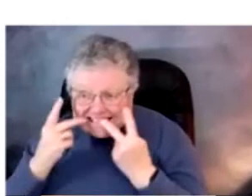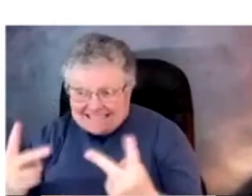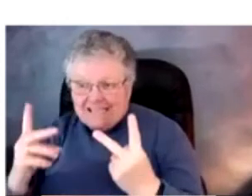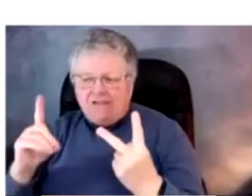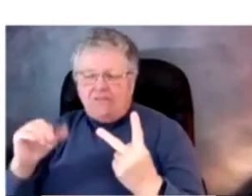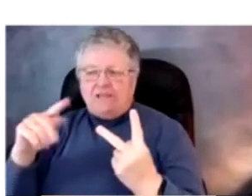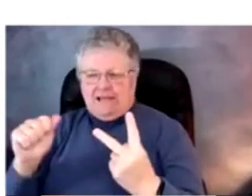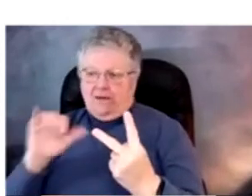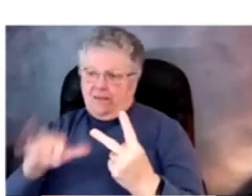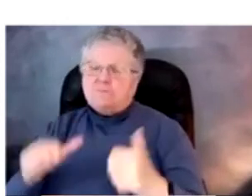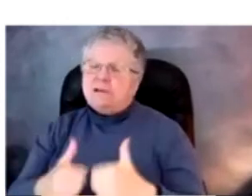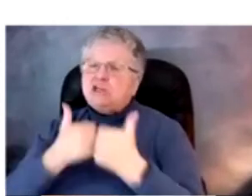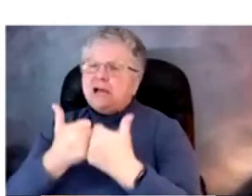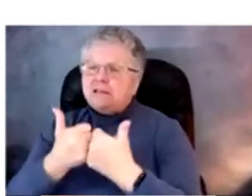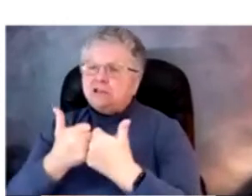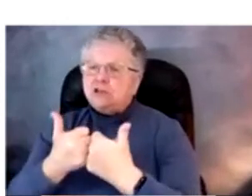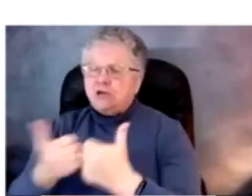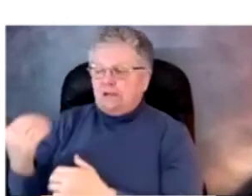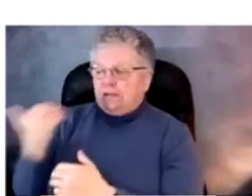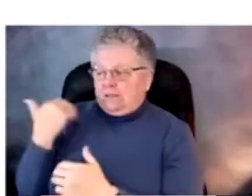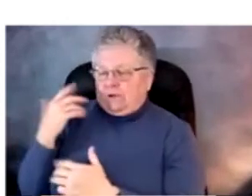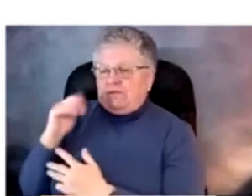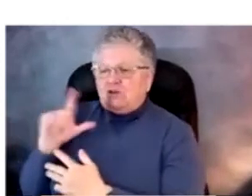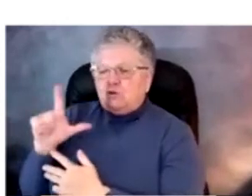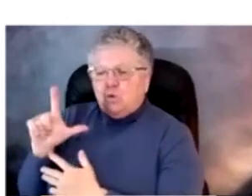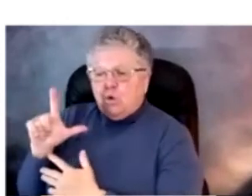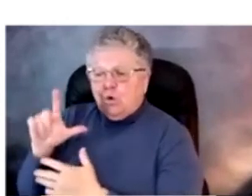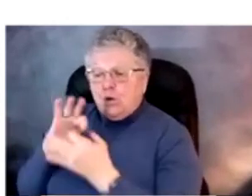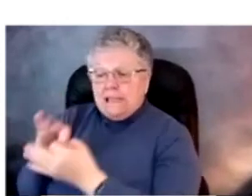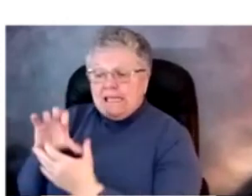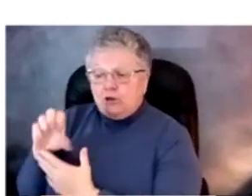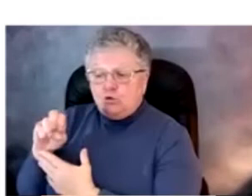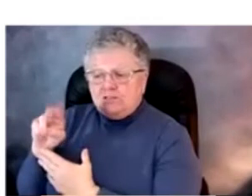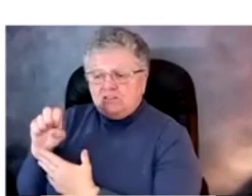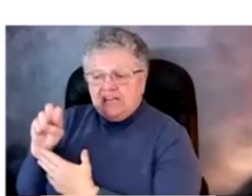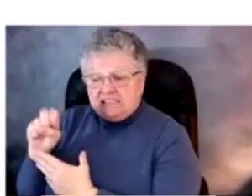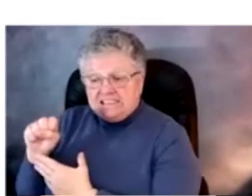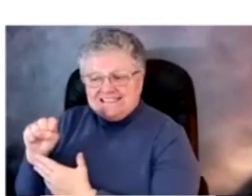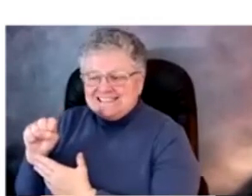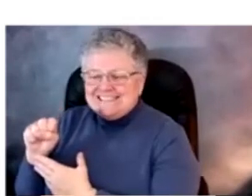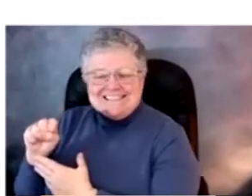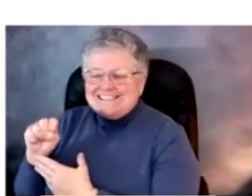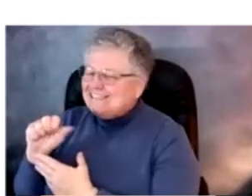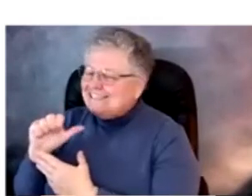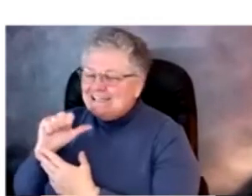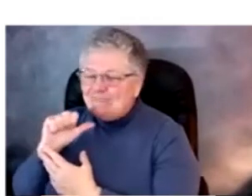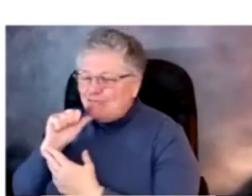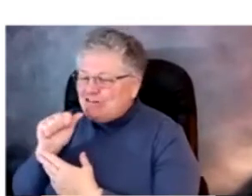time, the previous tool that the census released was not screen reader